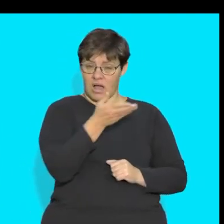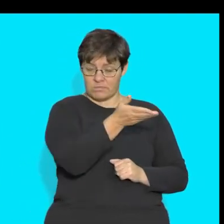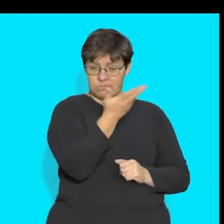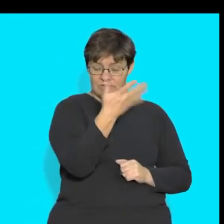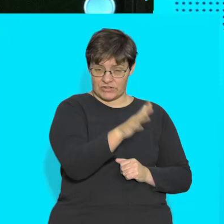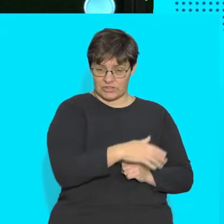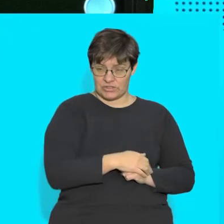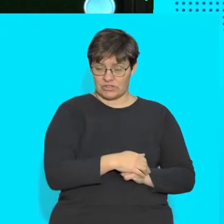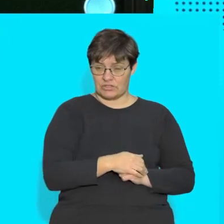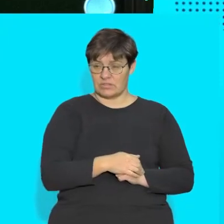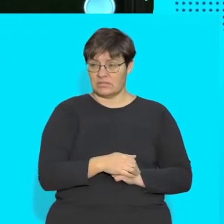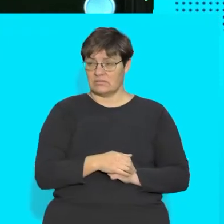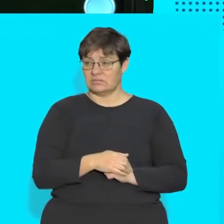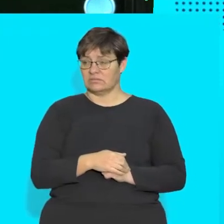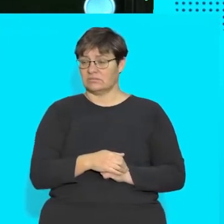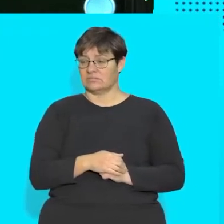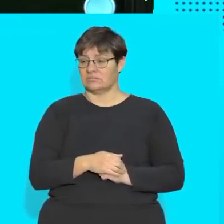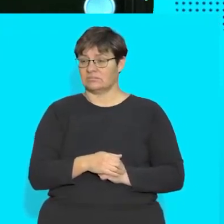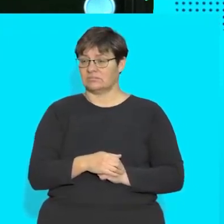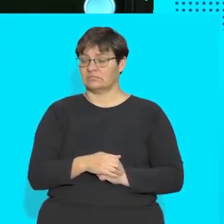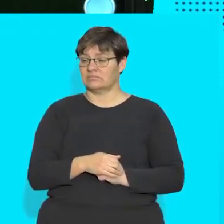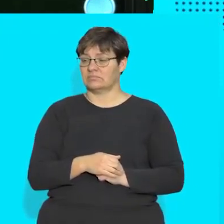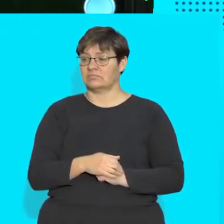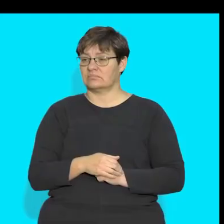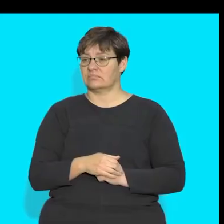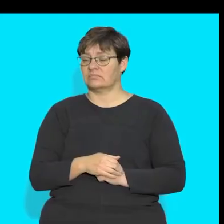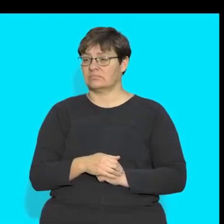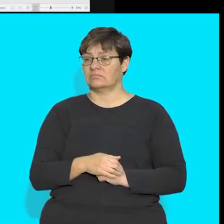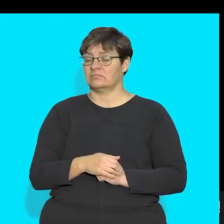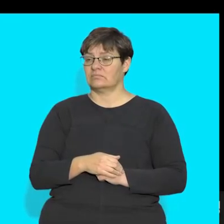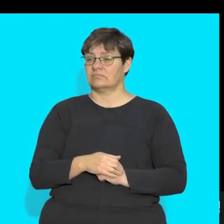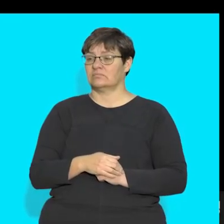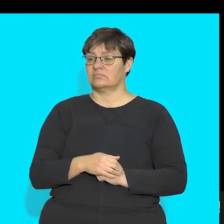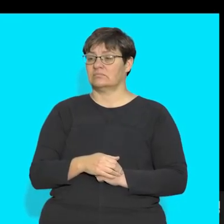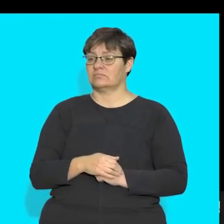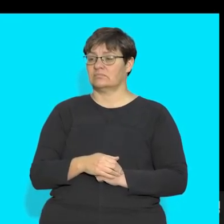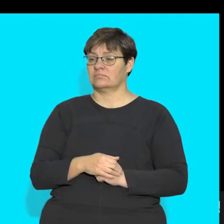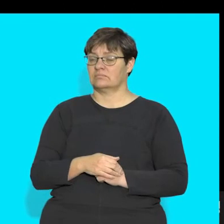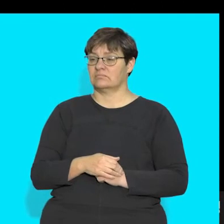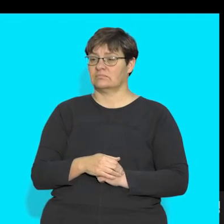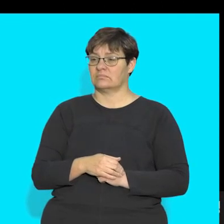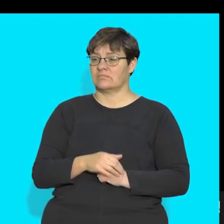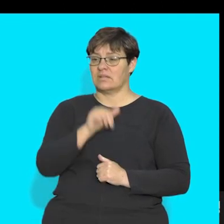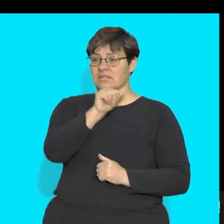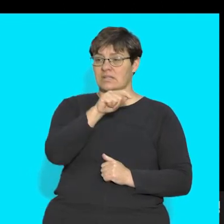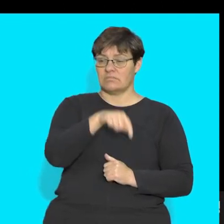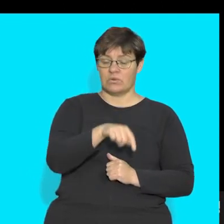answer is already in my calculator, so I don't have to worry too much about that. So here we go. I'm going to